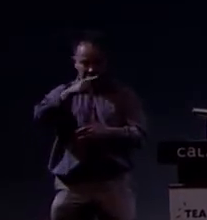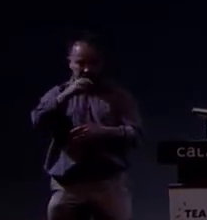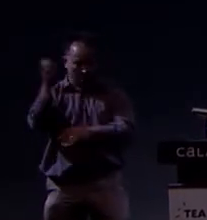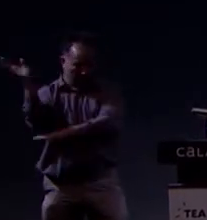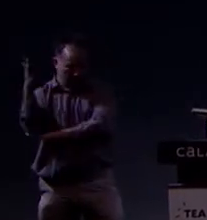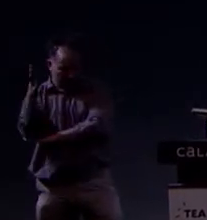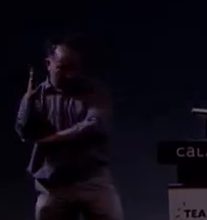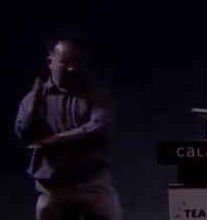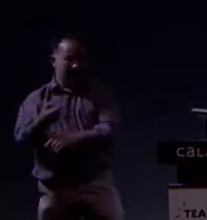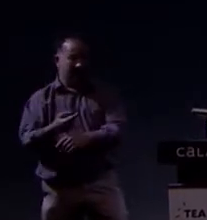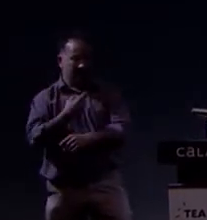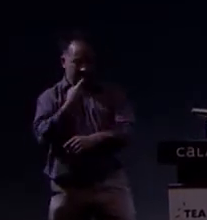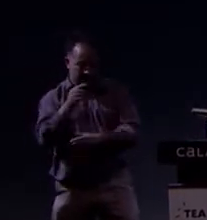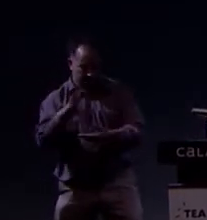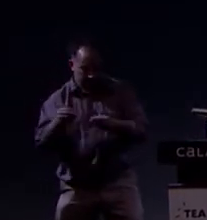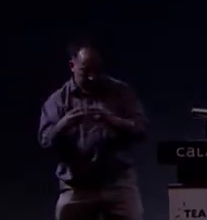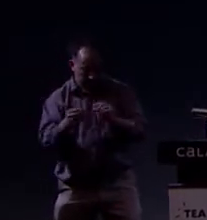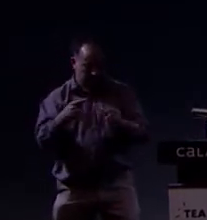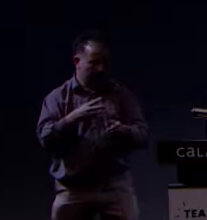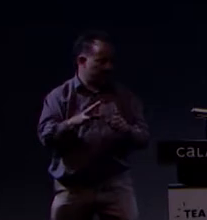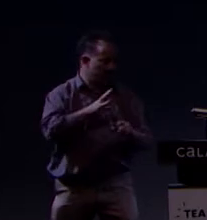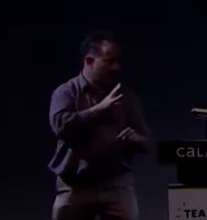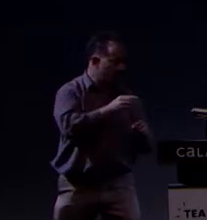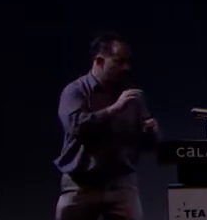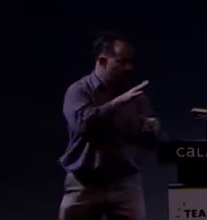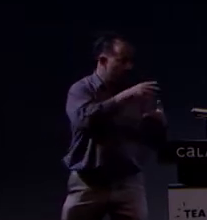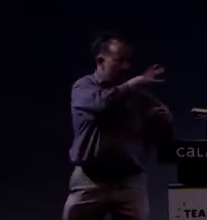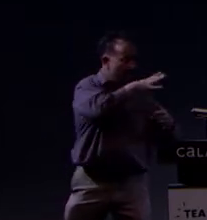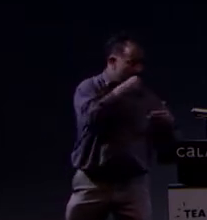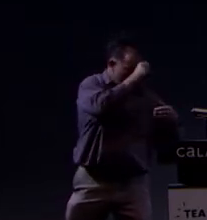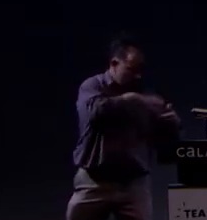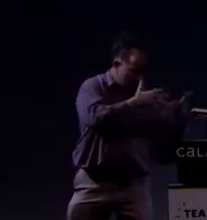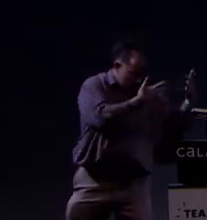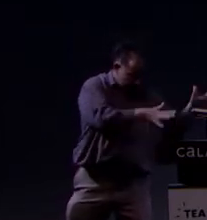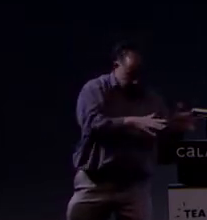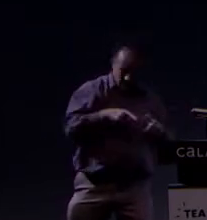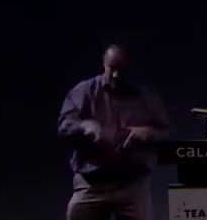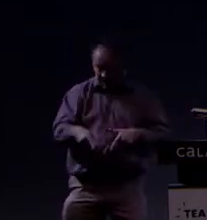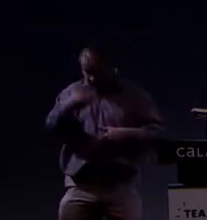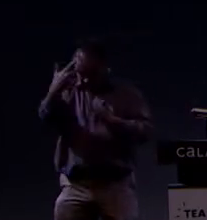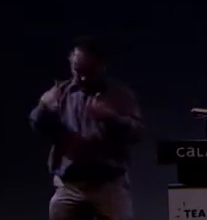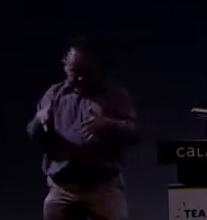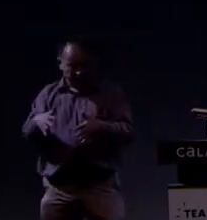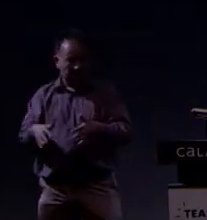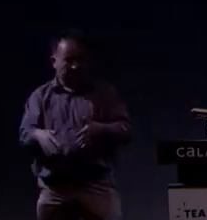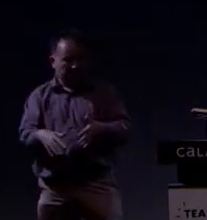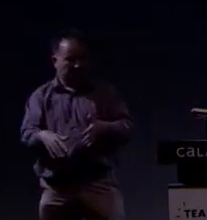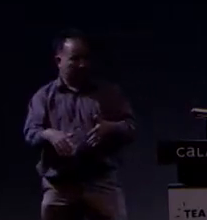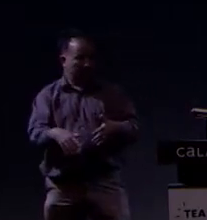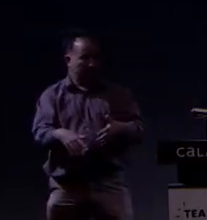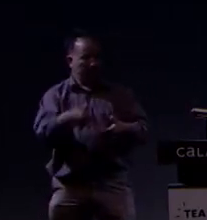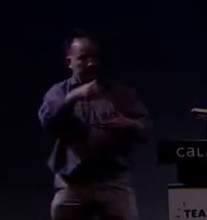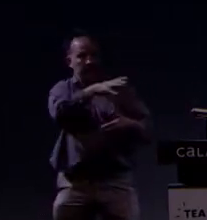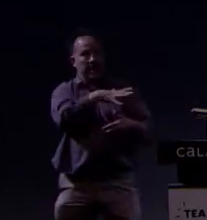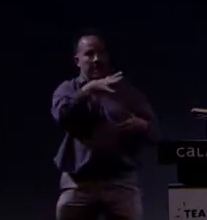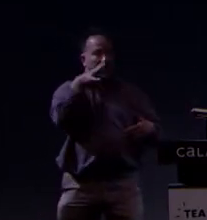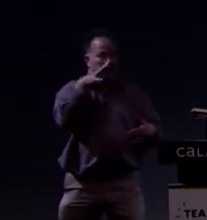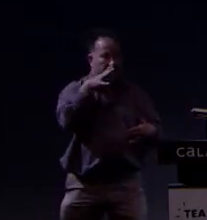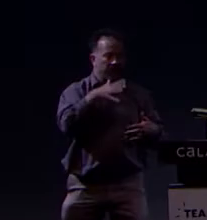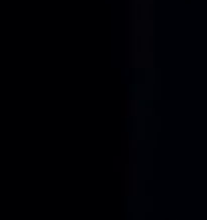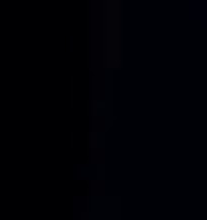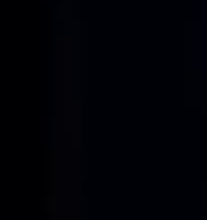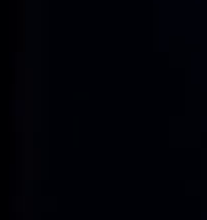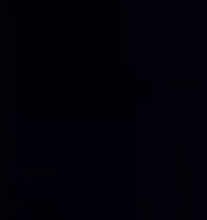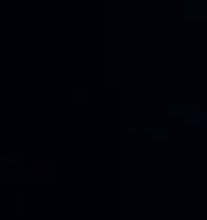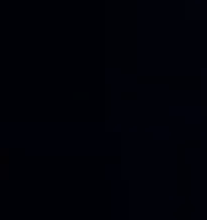know, when the farm guys finish their song, or when the jungle guys finish their song, the farm guys are going to clap, and